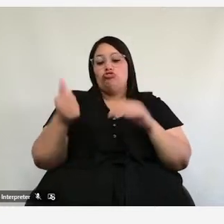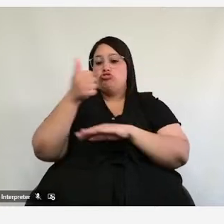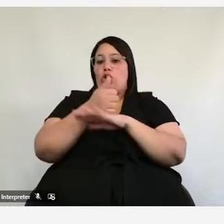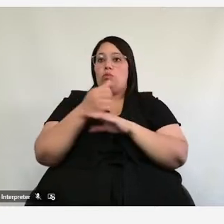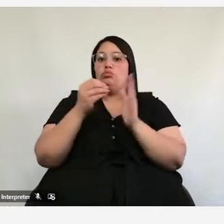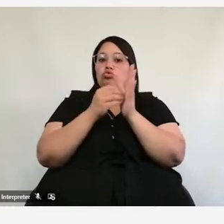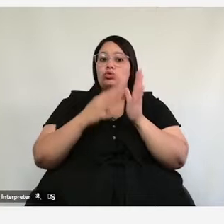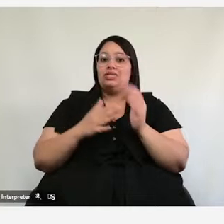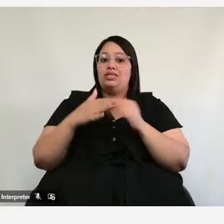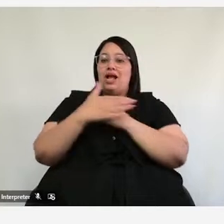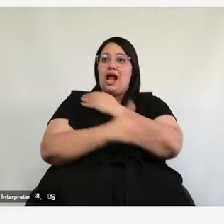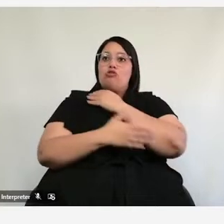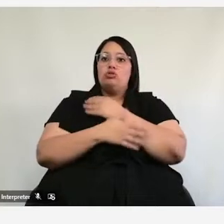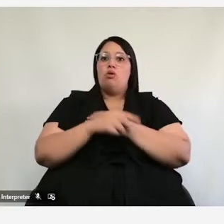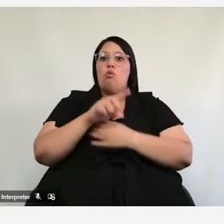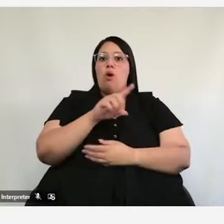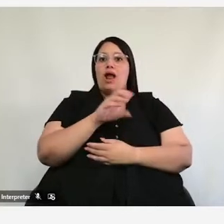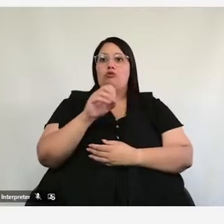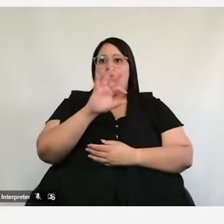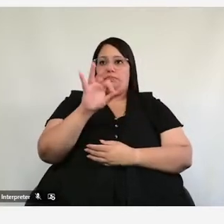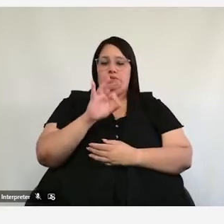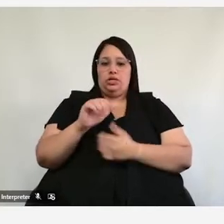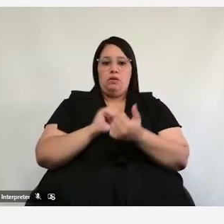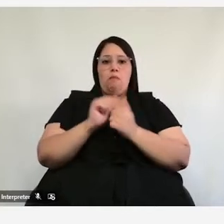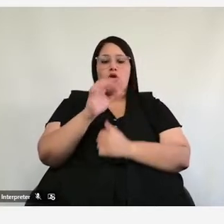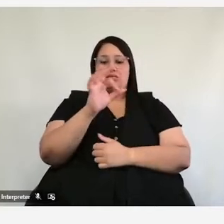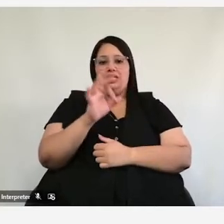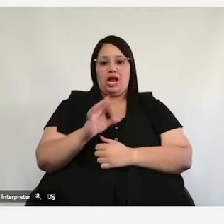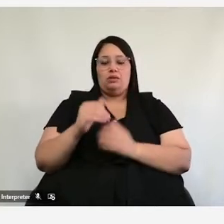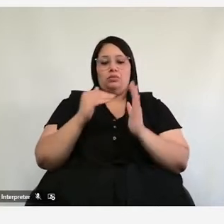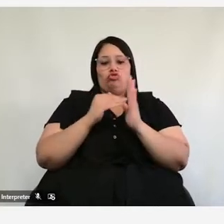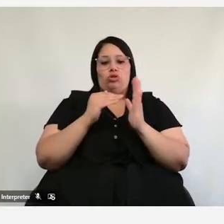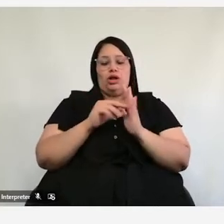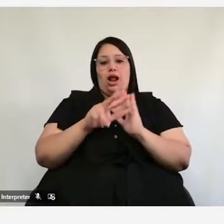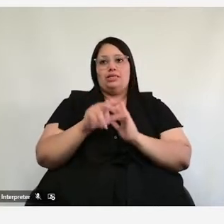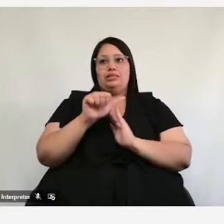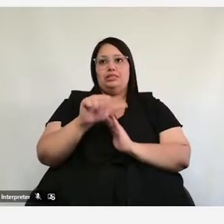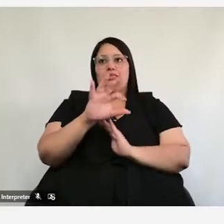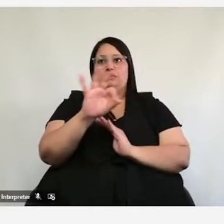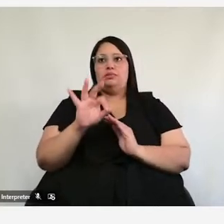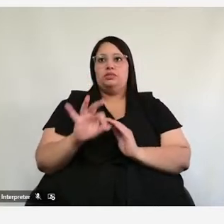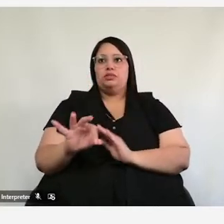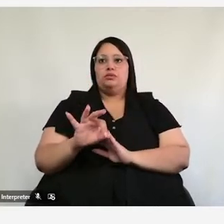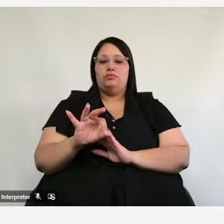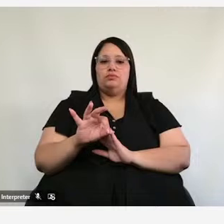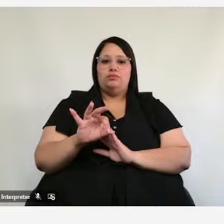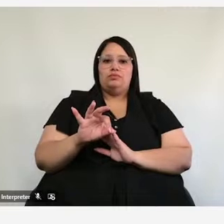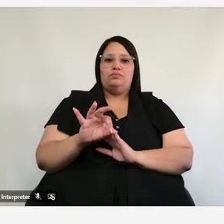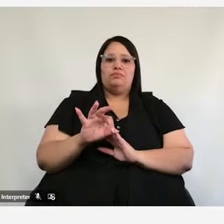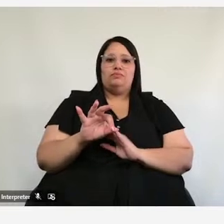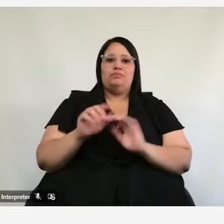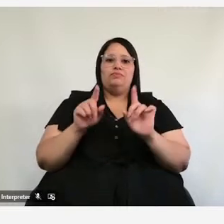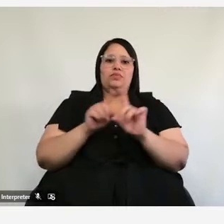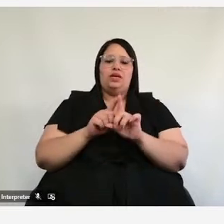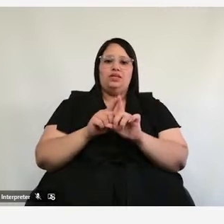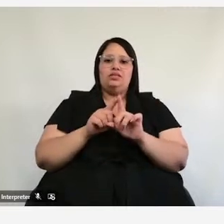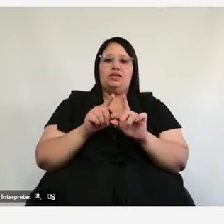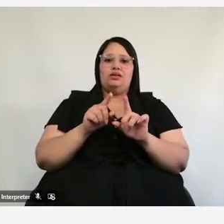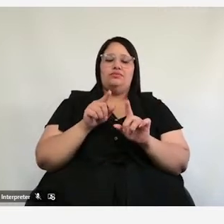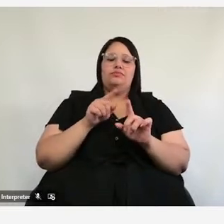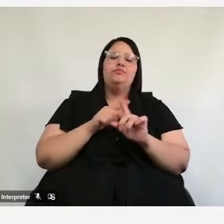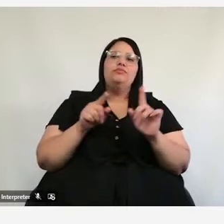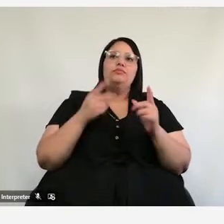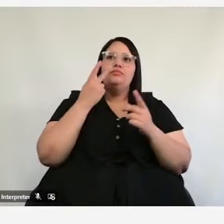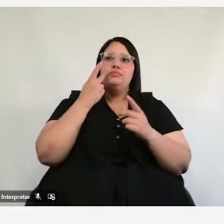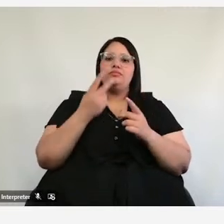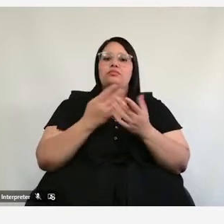country, 100% pass rate with matrics, 86% bachelors. So it shows you something there is working,